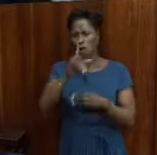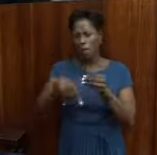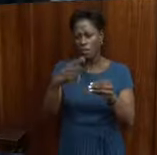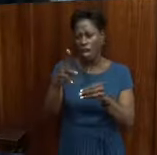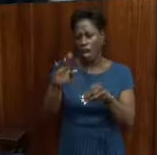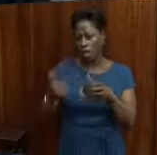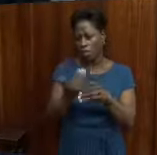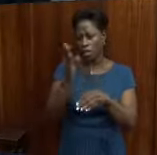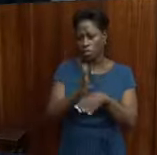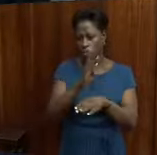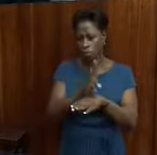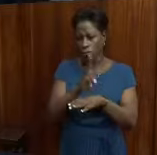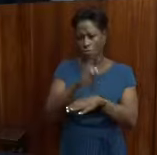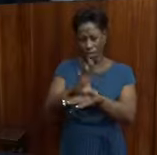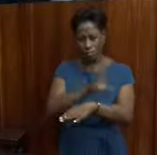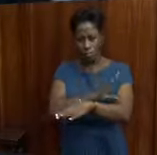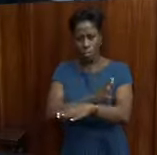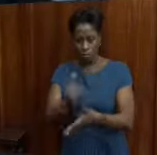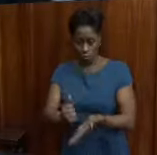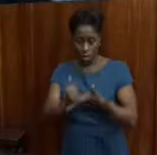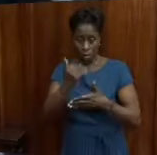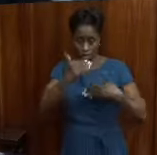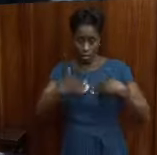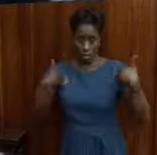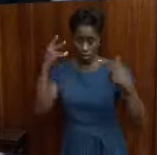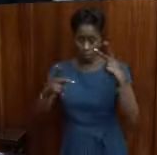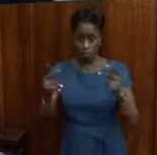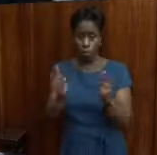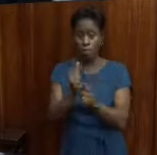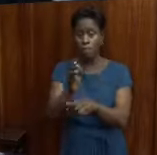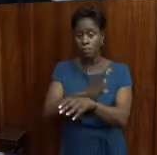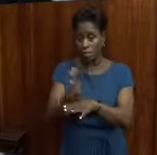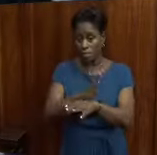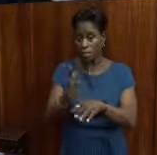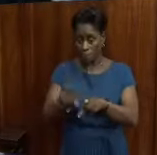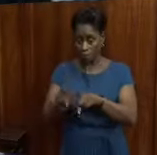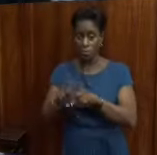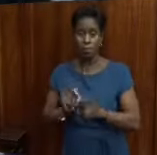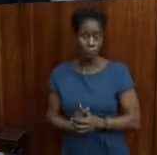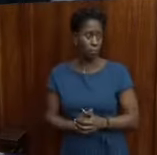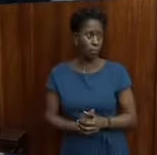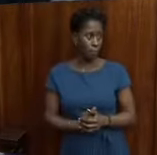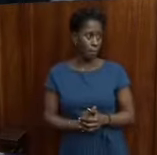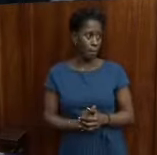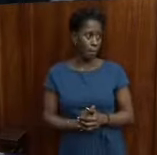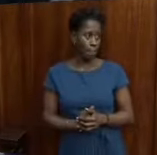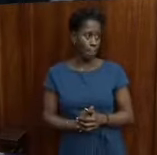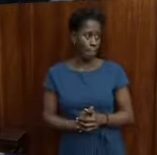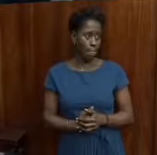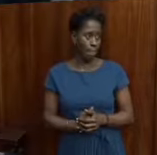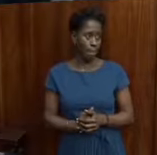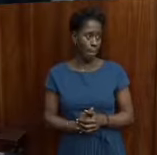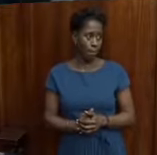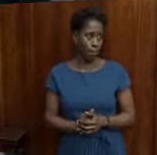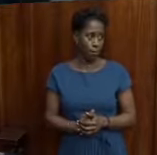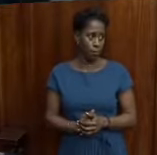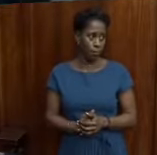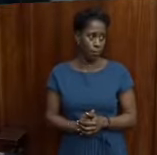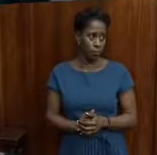the provision of working capital, and support for new and emerging economic sectors in the blue, green,